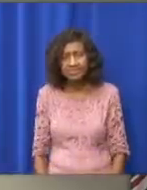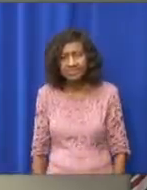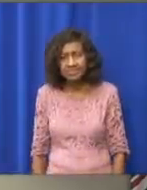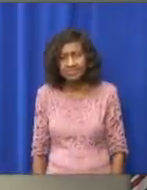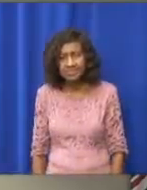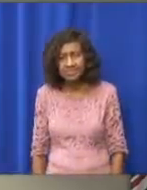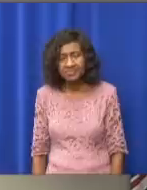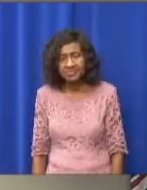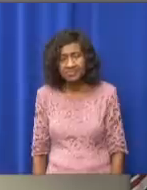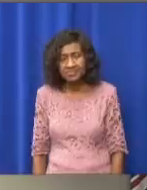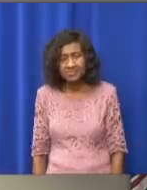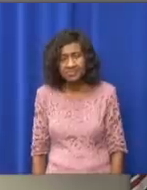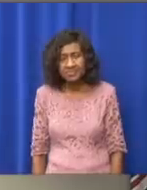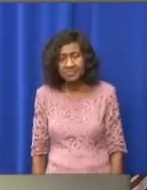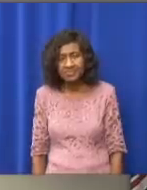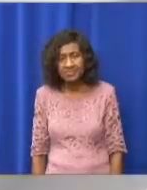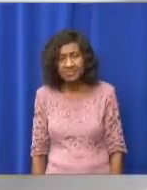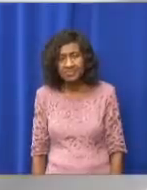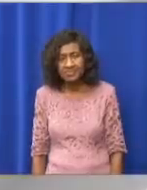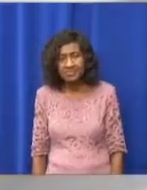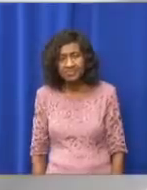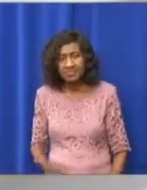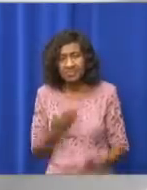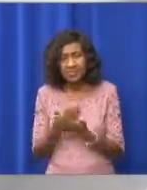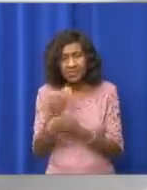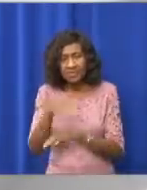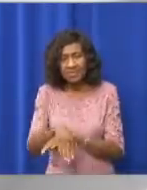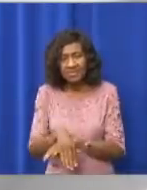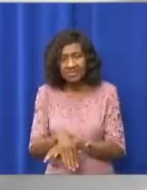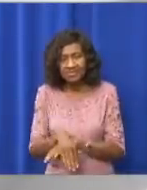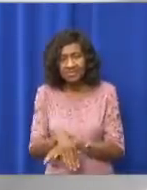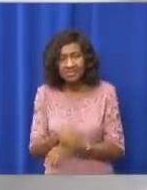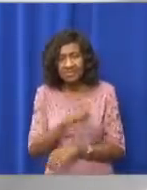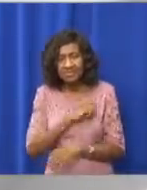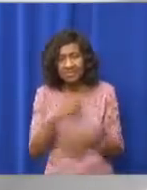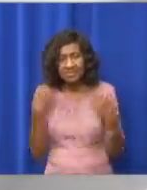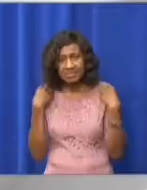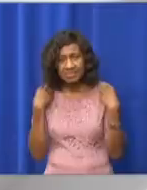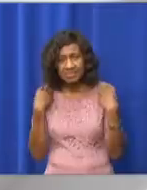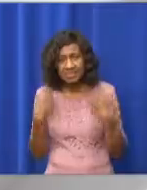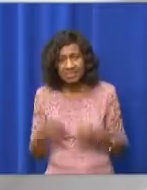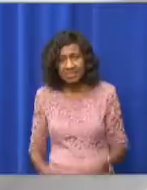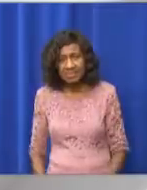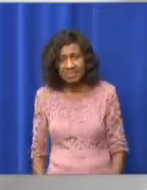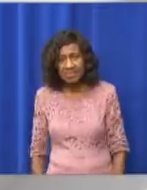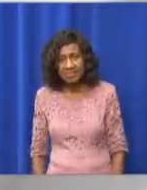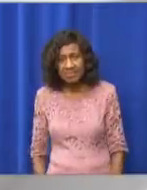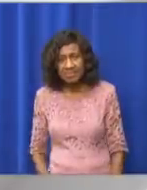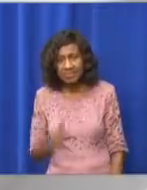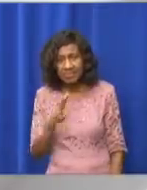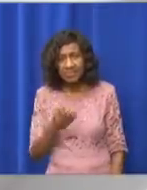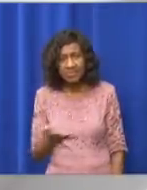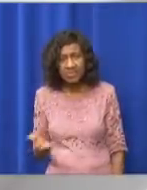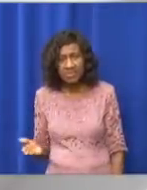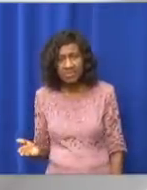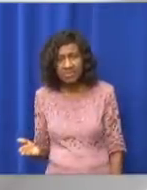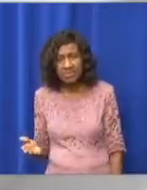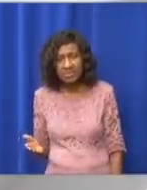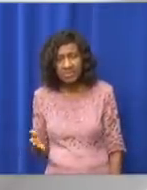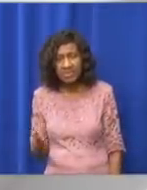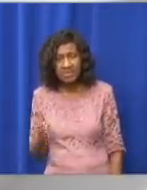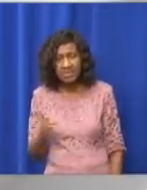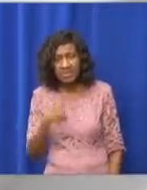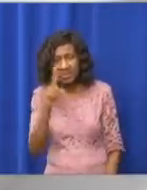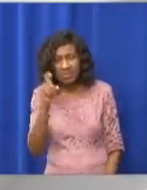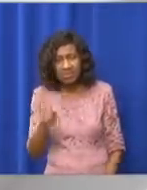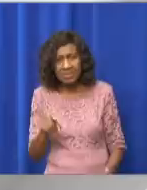Canadian Times? Ralph? Good afternoon, Commissioner, and thank you for your report. Just two clarifications. The first one is, can a family